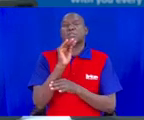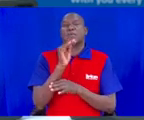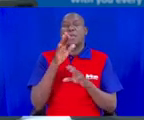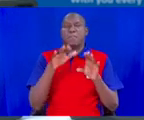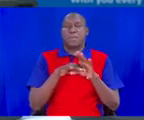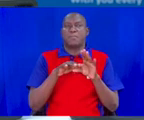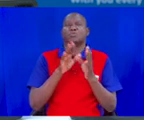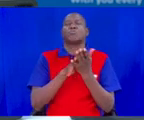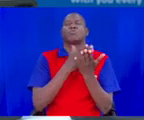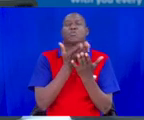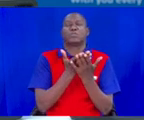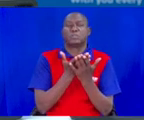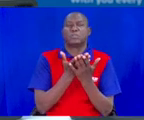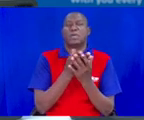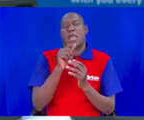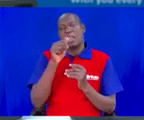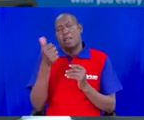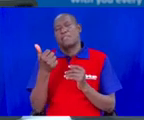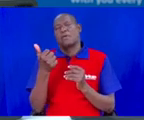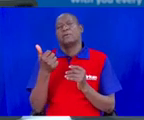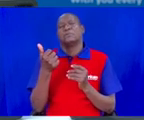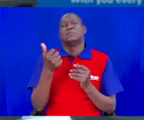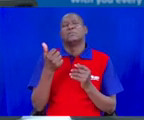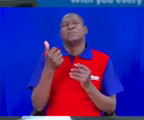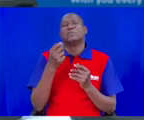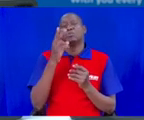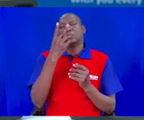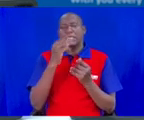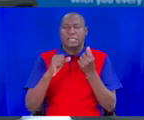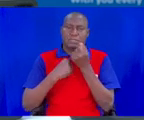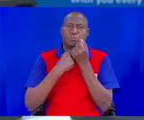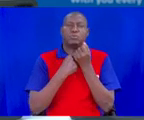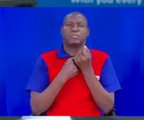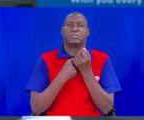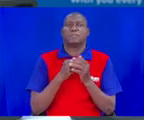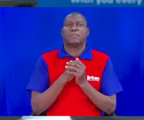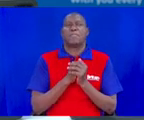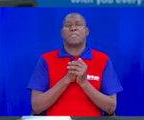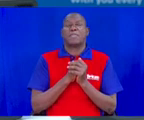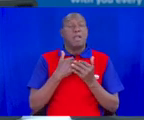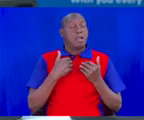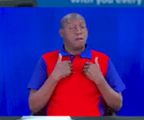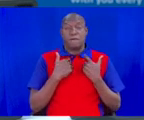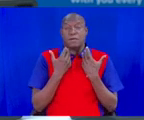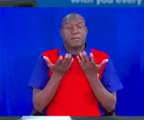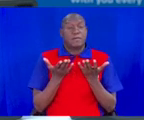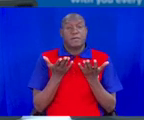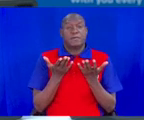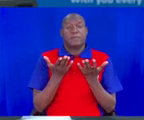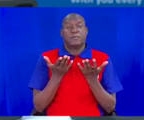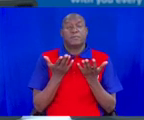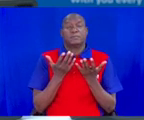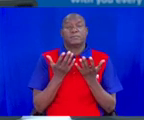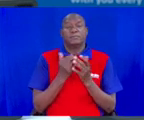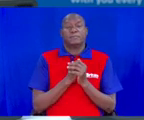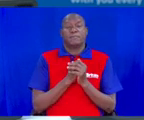to propose and another to second the resolution. Do we have a proposer and a seconder for the